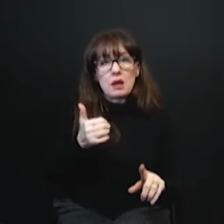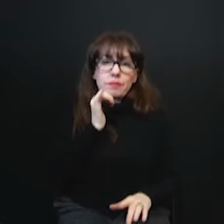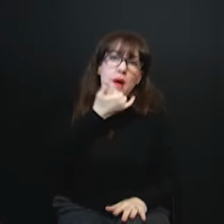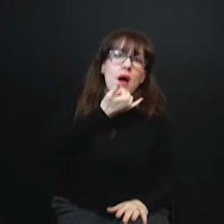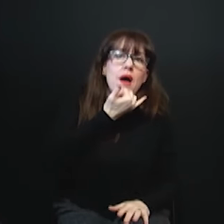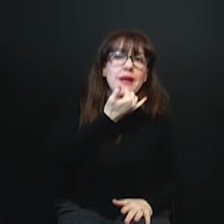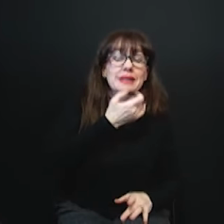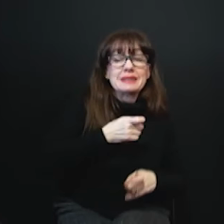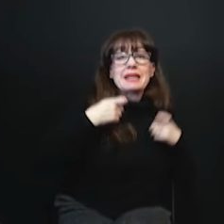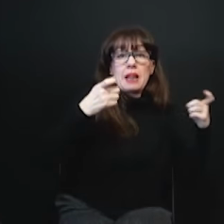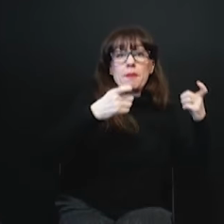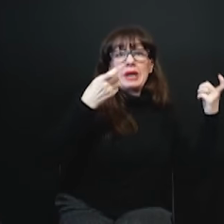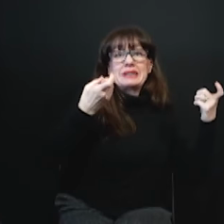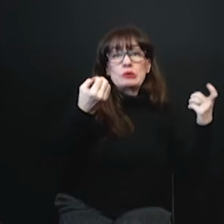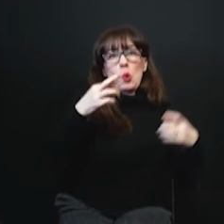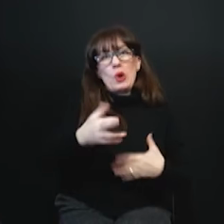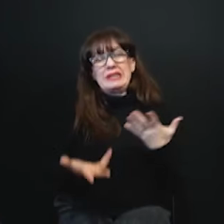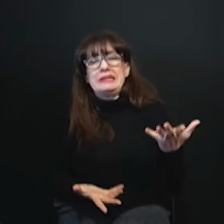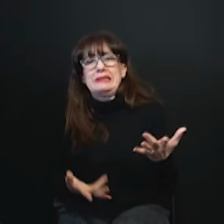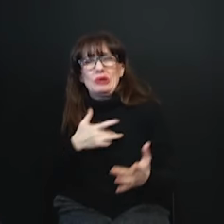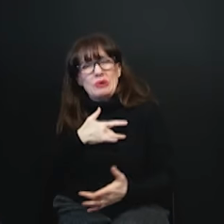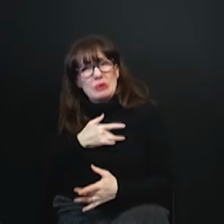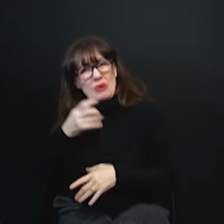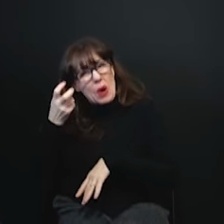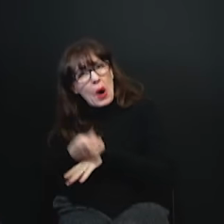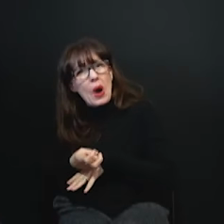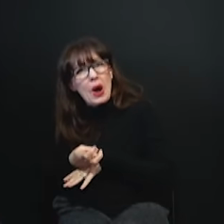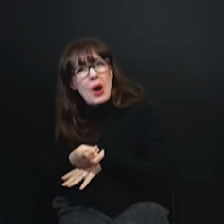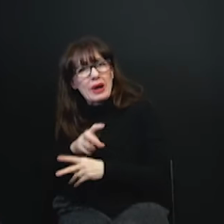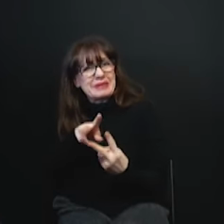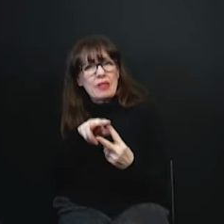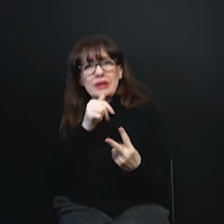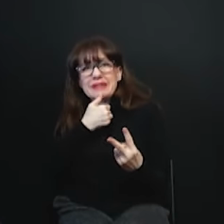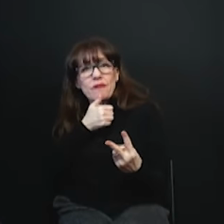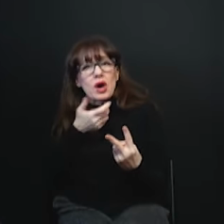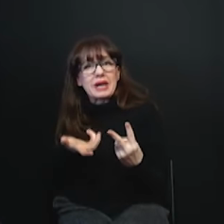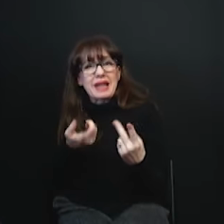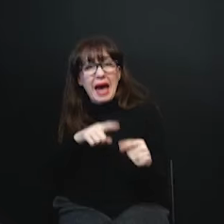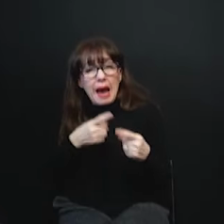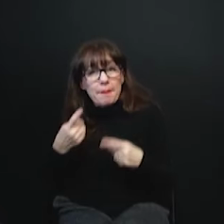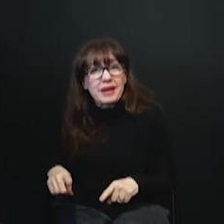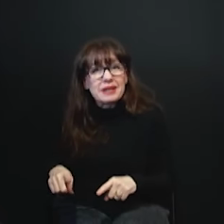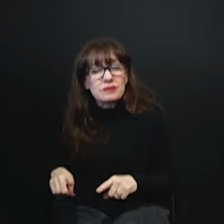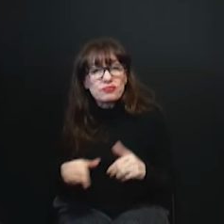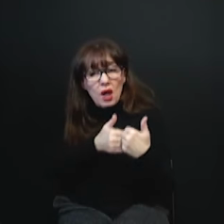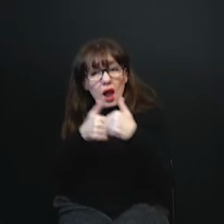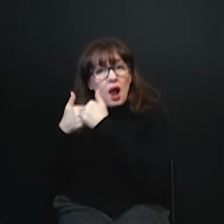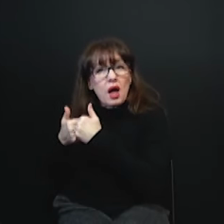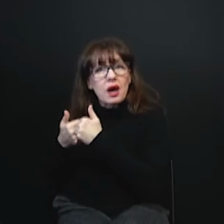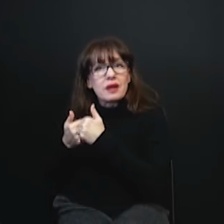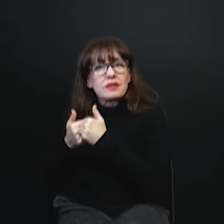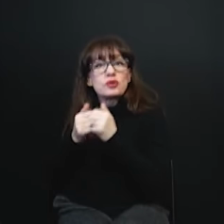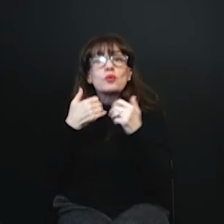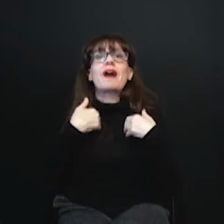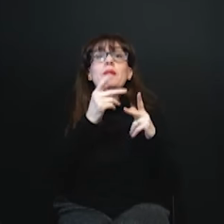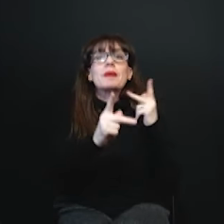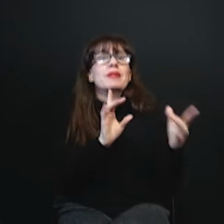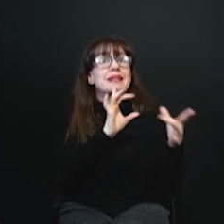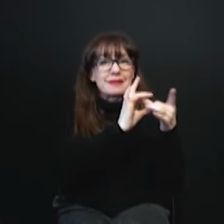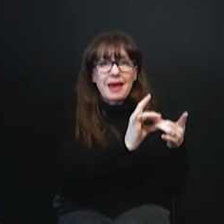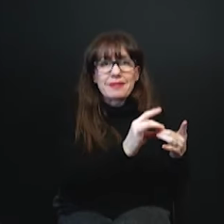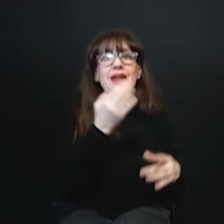it's celebration or whether it's hard things, whether it's suffering, when these things come on us, having those people you are instantly connected with who are